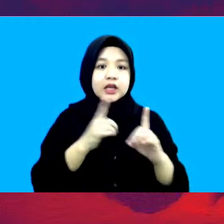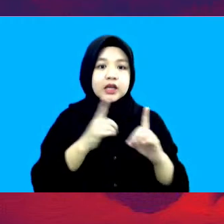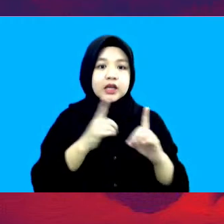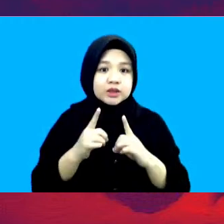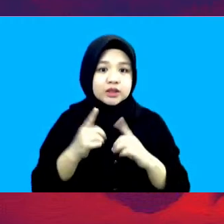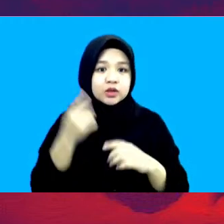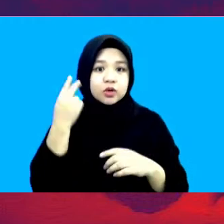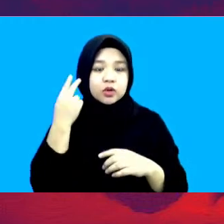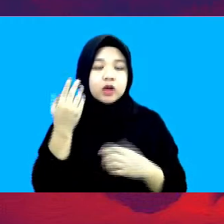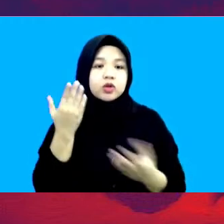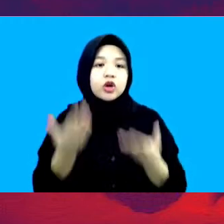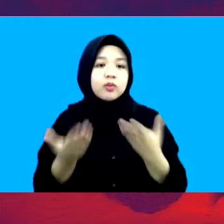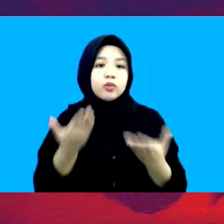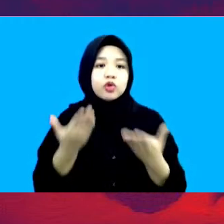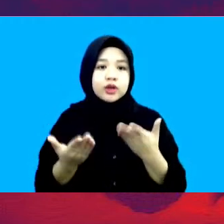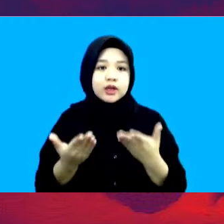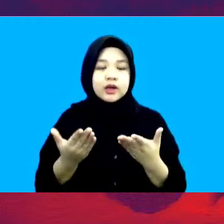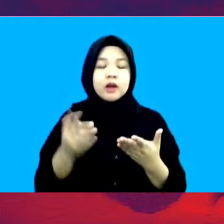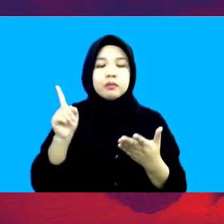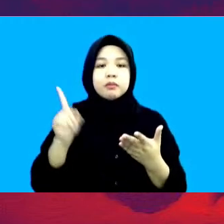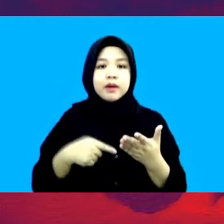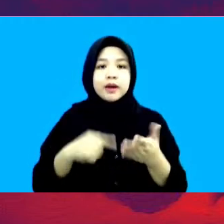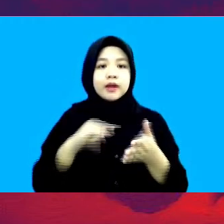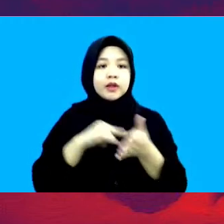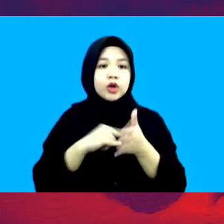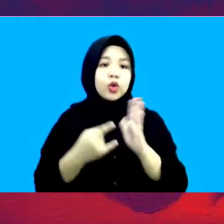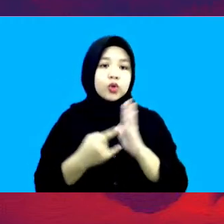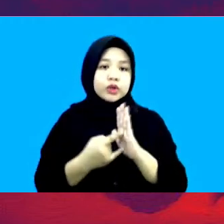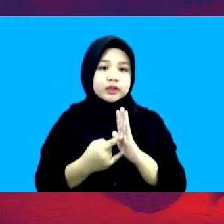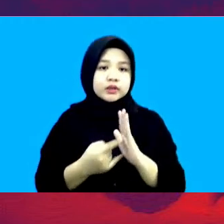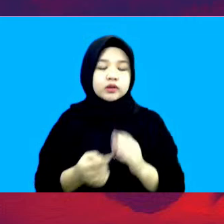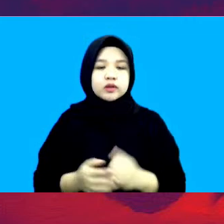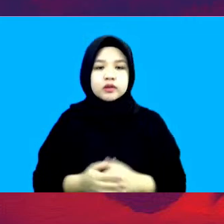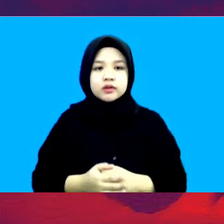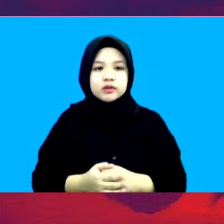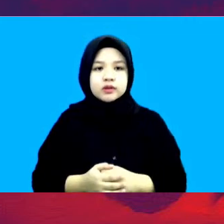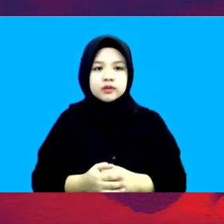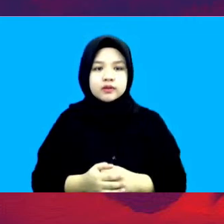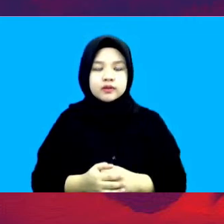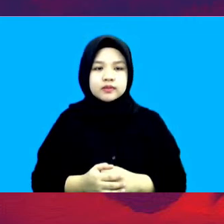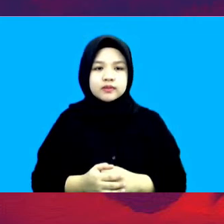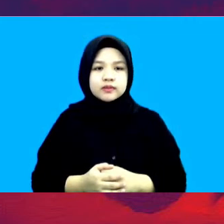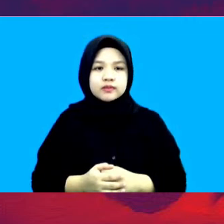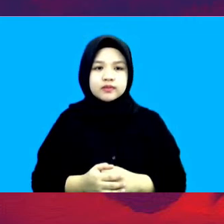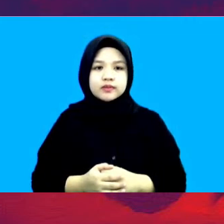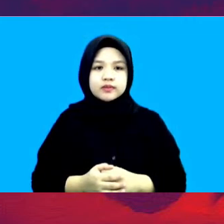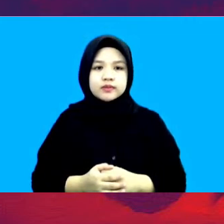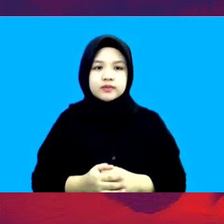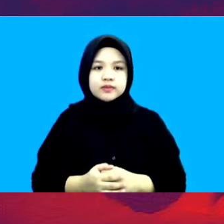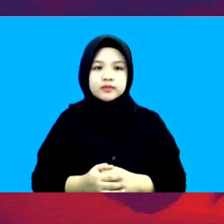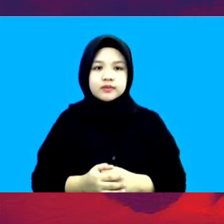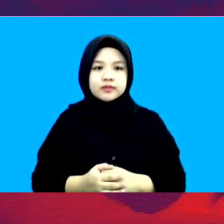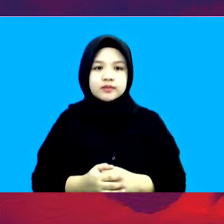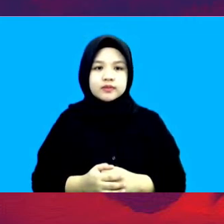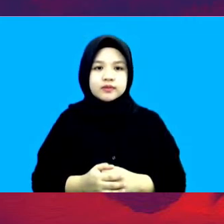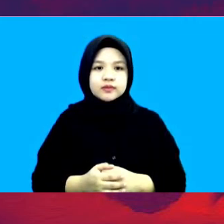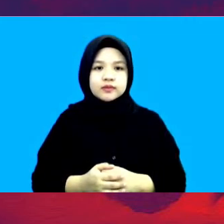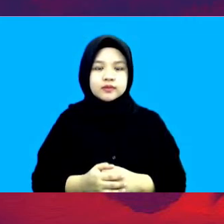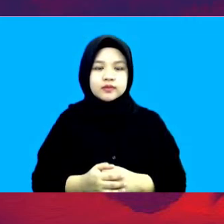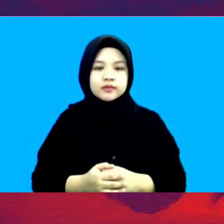2006. 2006. Yes, we created what was called the Multidimensional Poverty Index and a